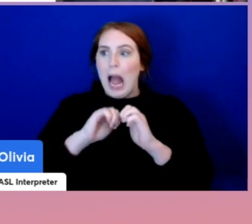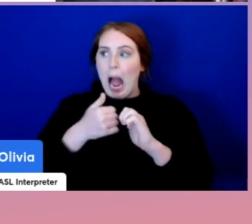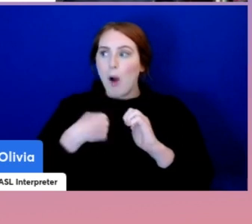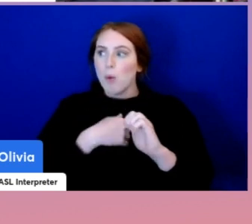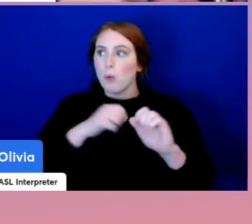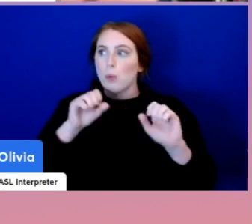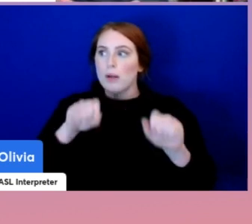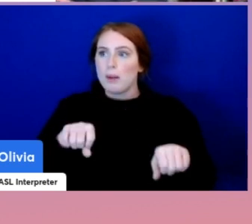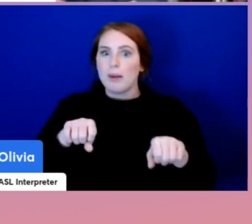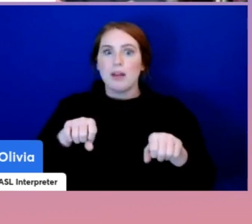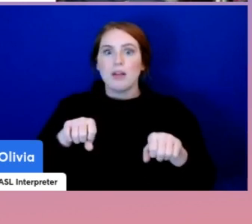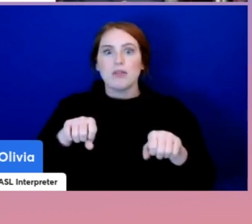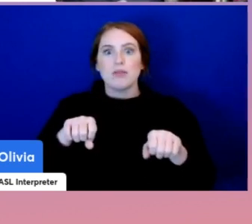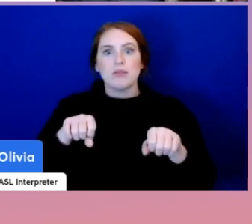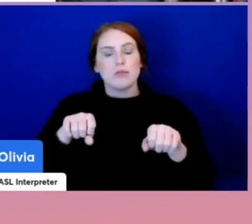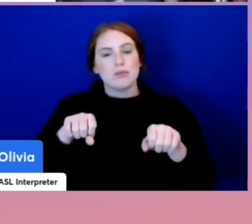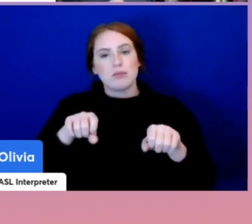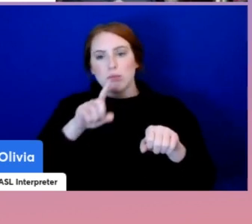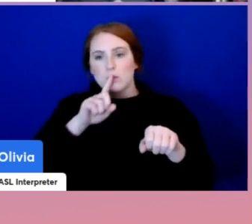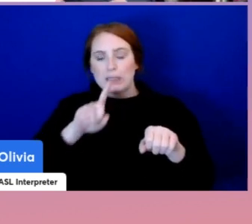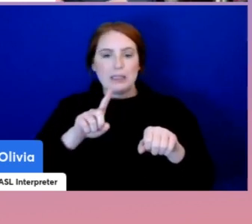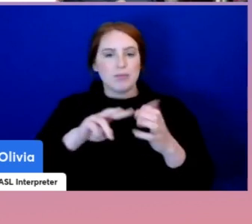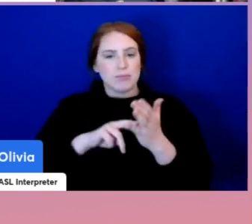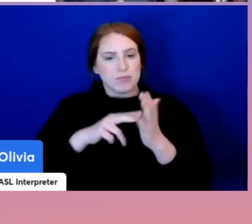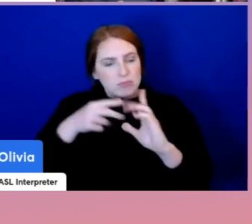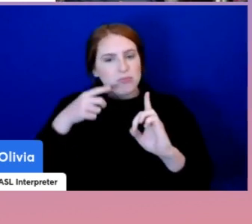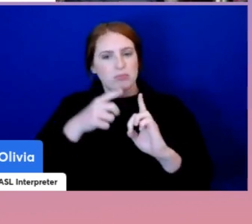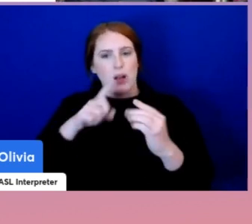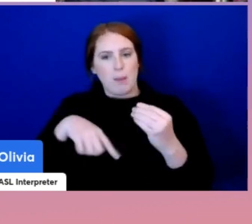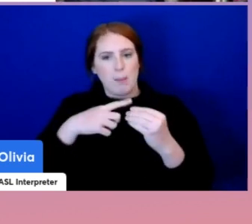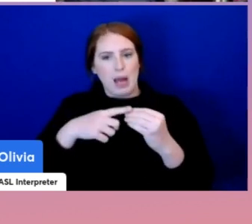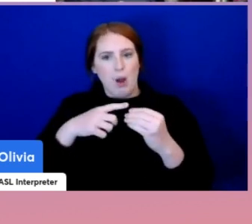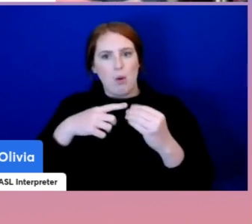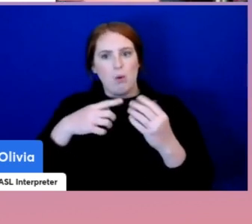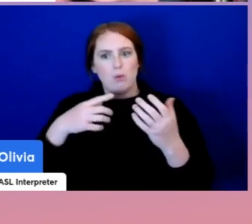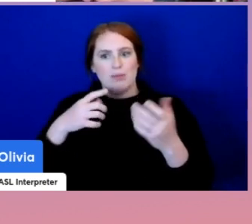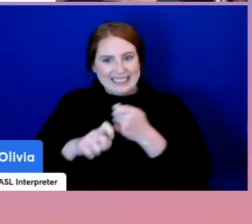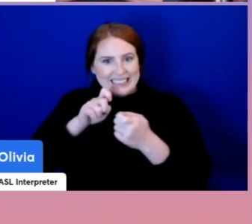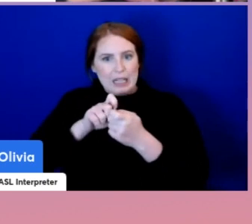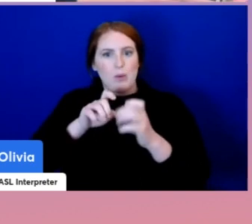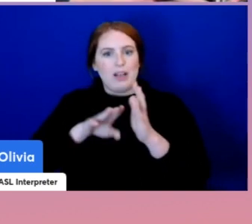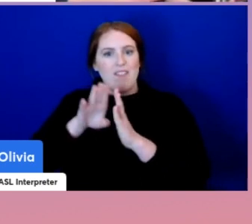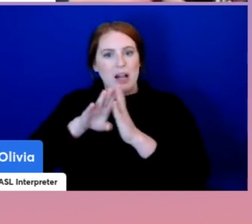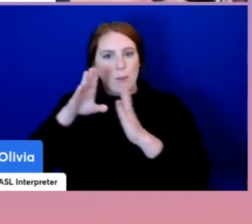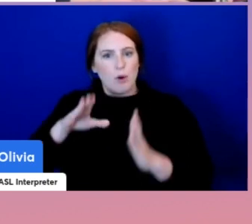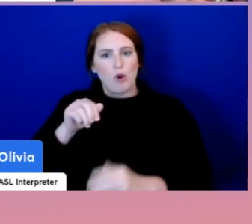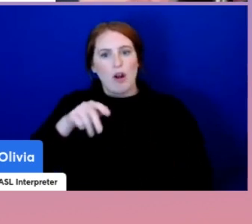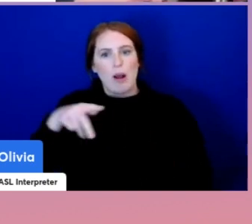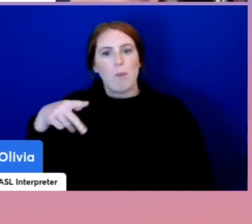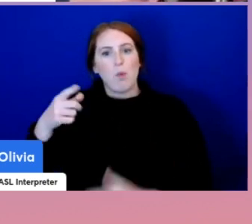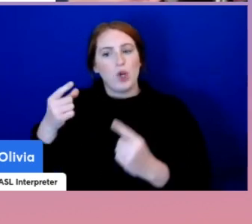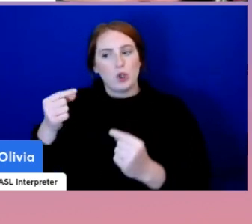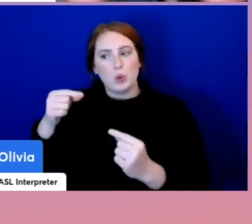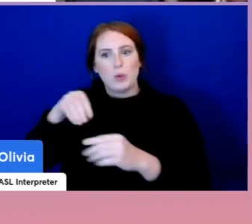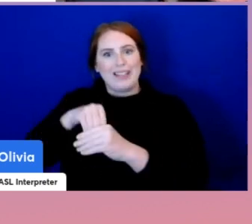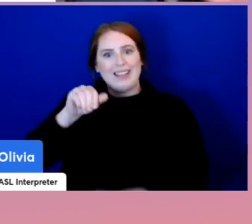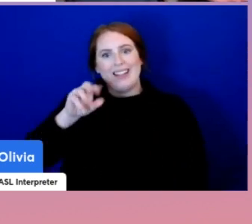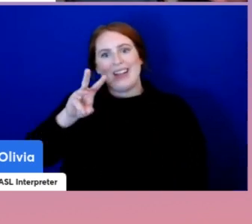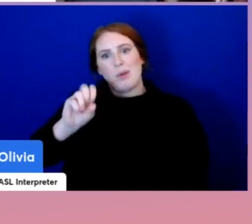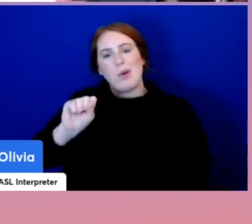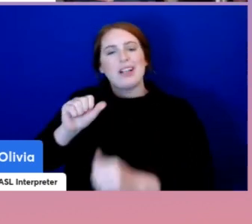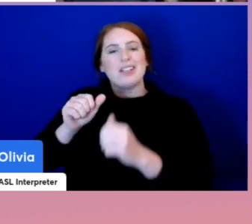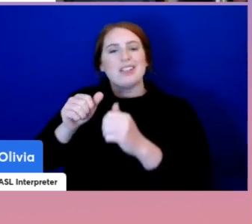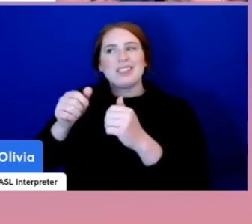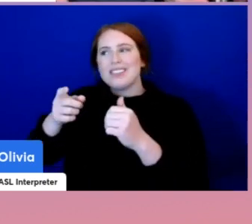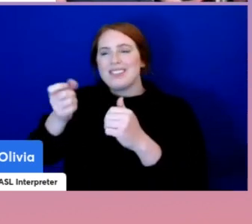about exactly what that developer application can do in AWS without really having them have any